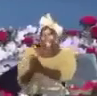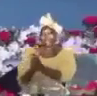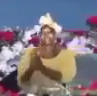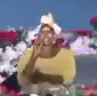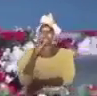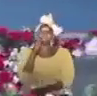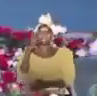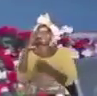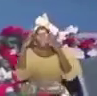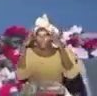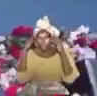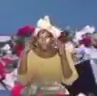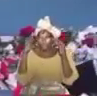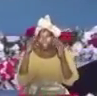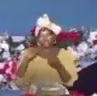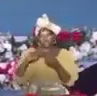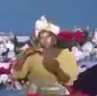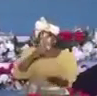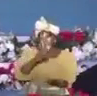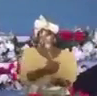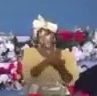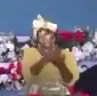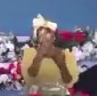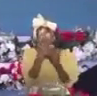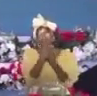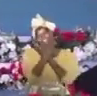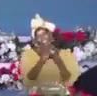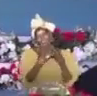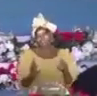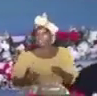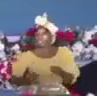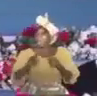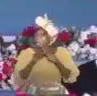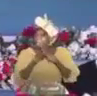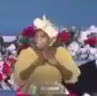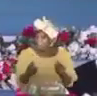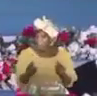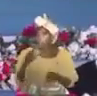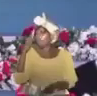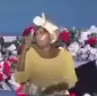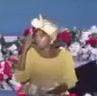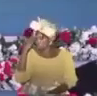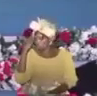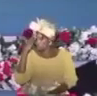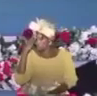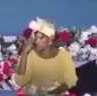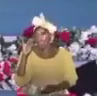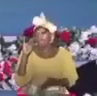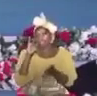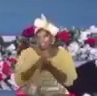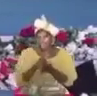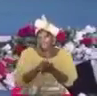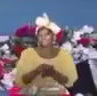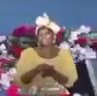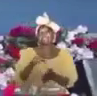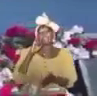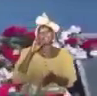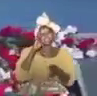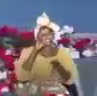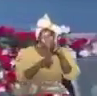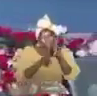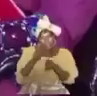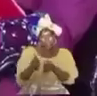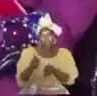the mandate of a deliverer. But God himself acknowledged the fact that his people, his covenant